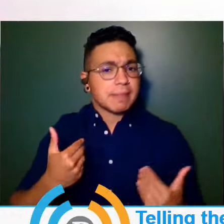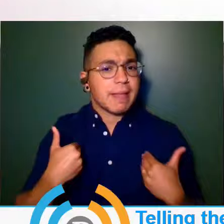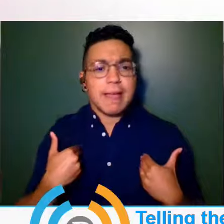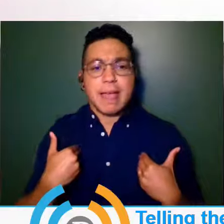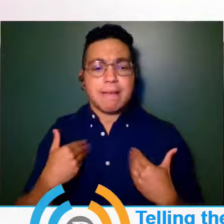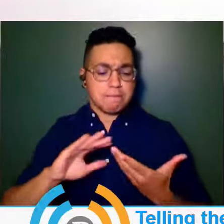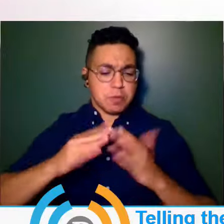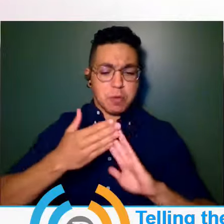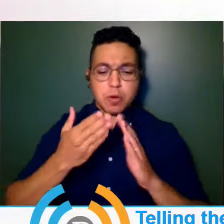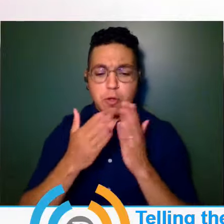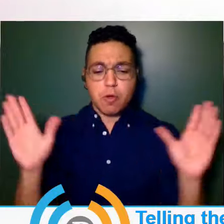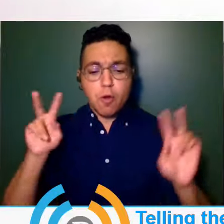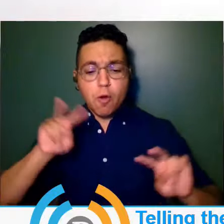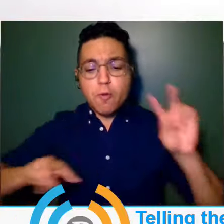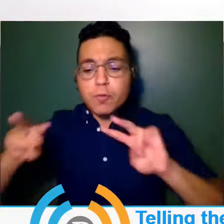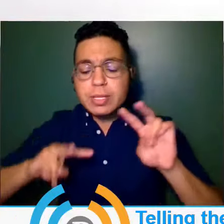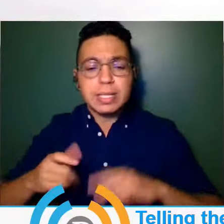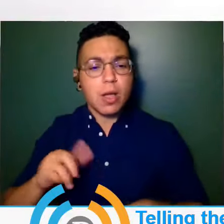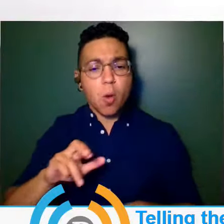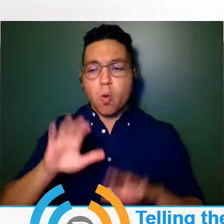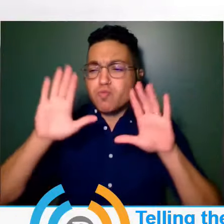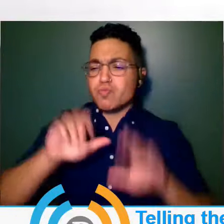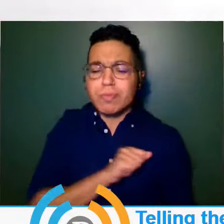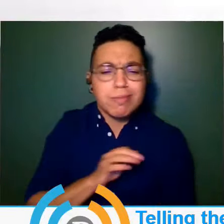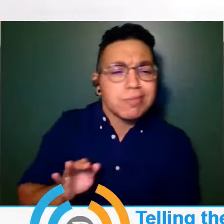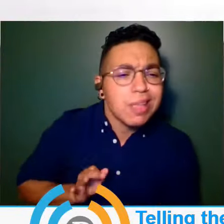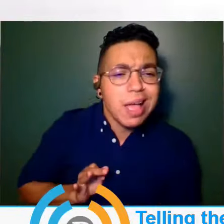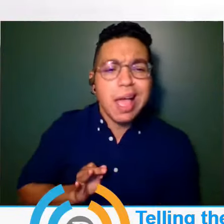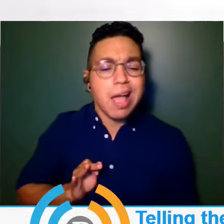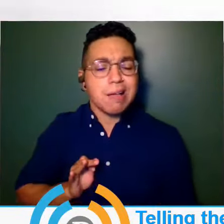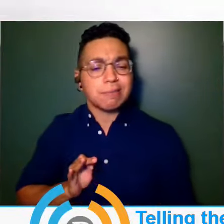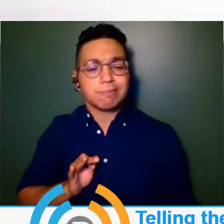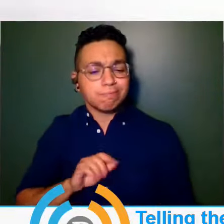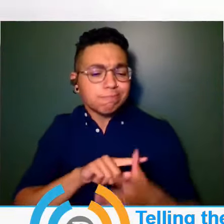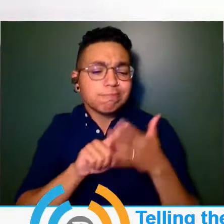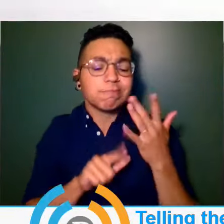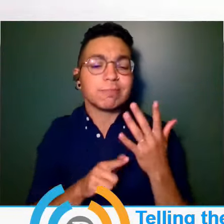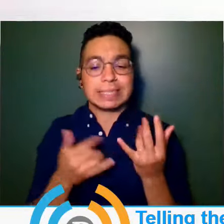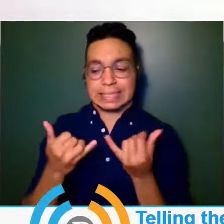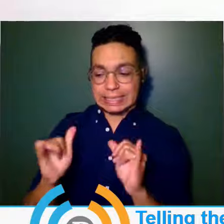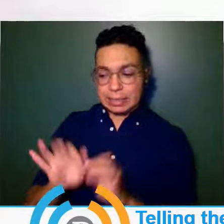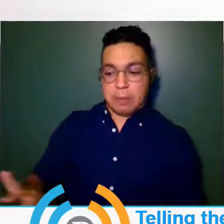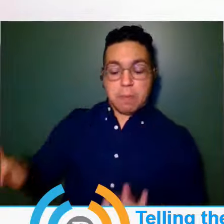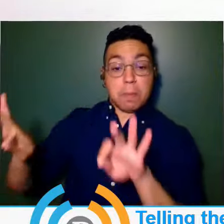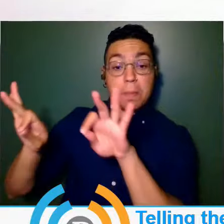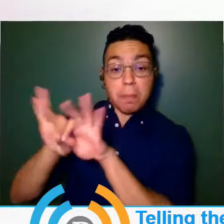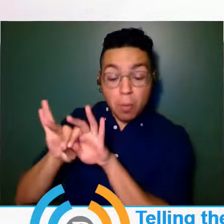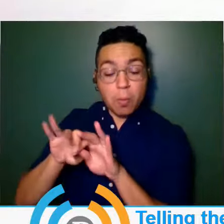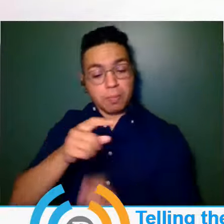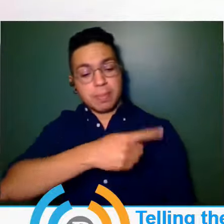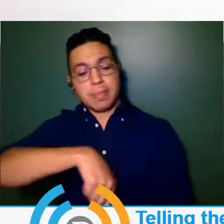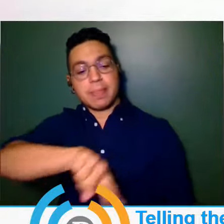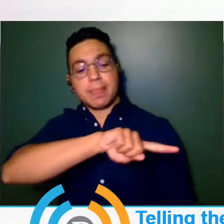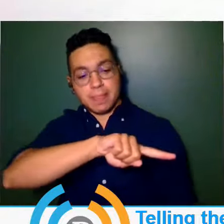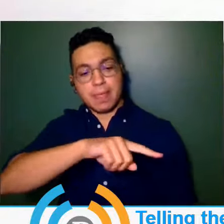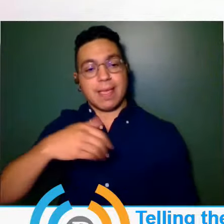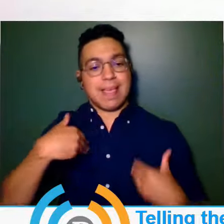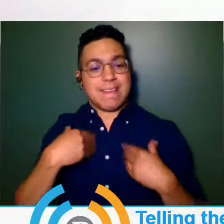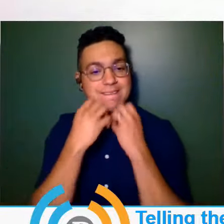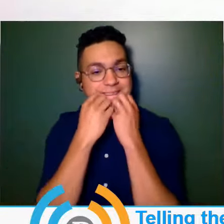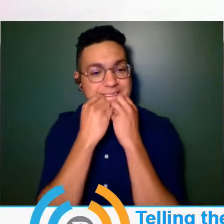if we have great staffing, something like that, we also want to make sure that they have the values